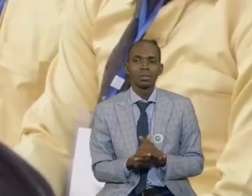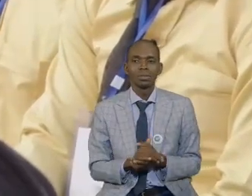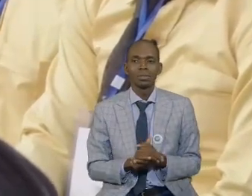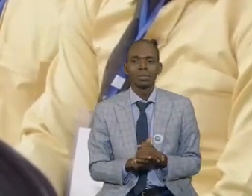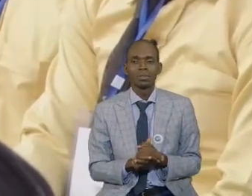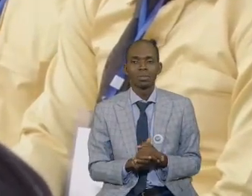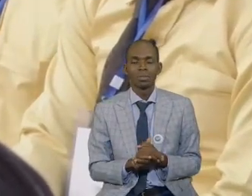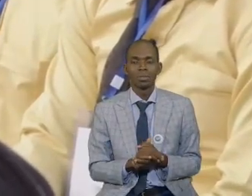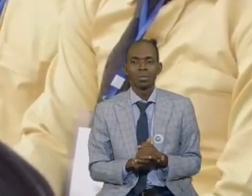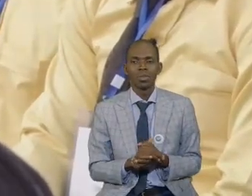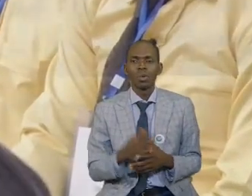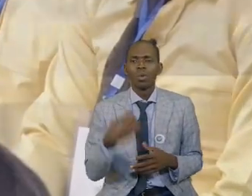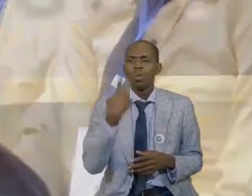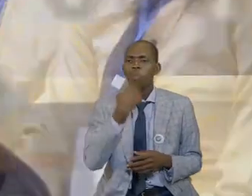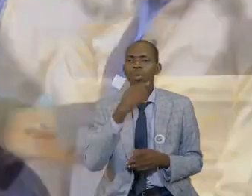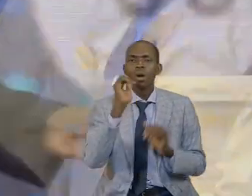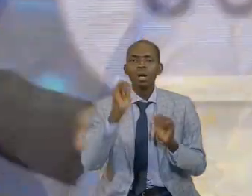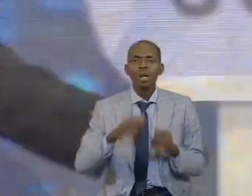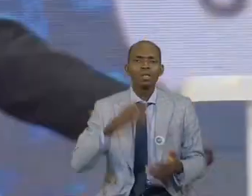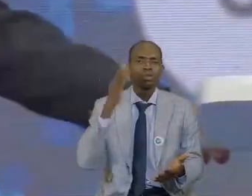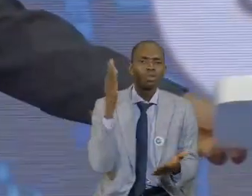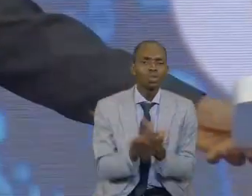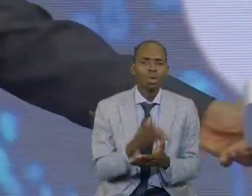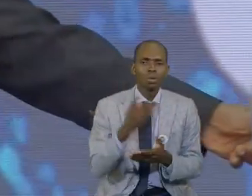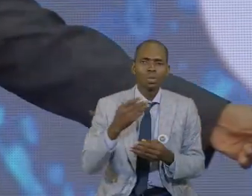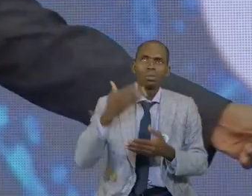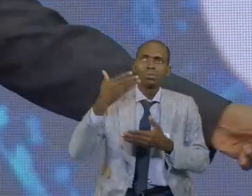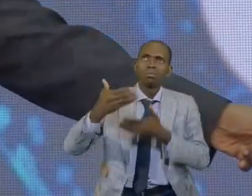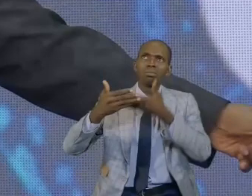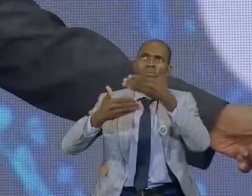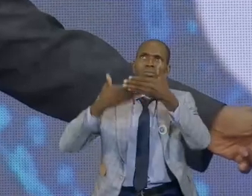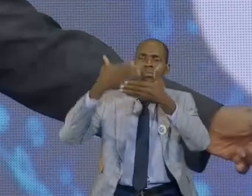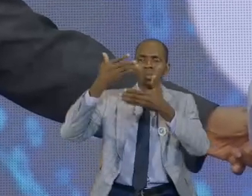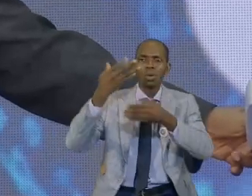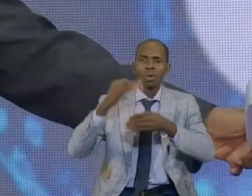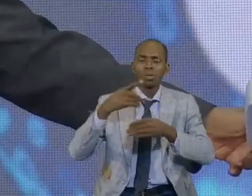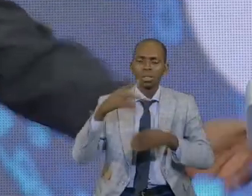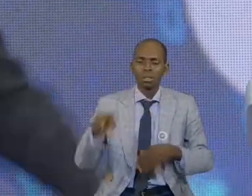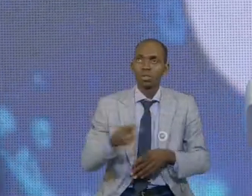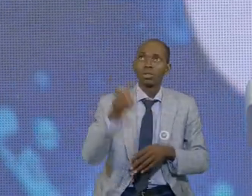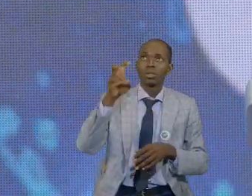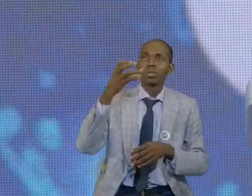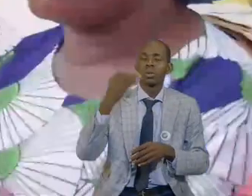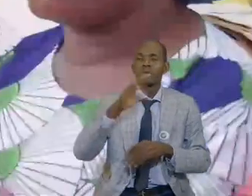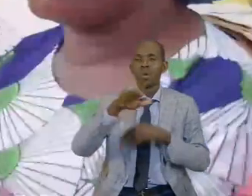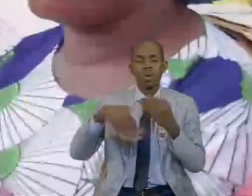Who can stop the progress and the journey of the Almighty God?